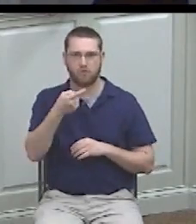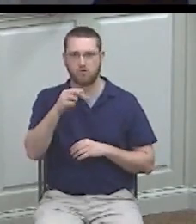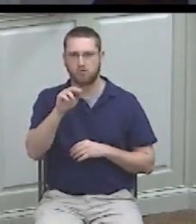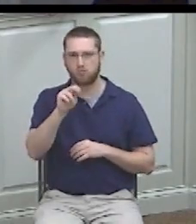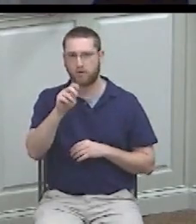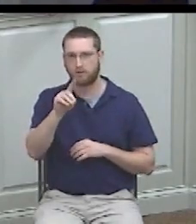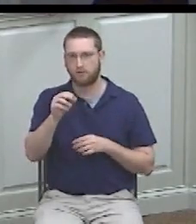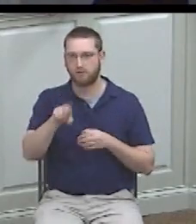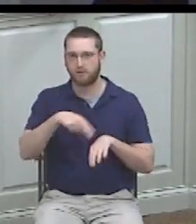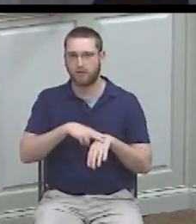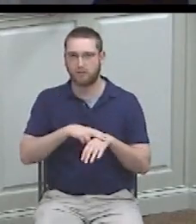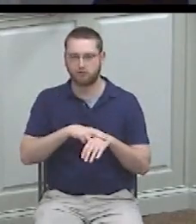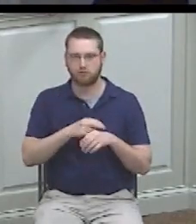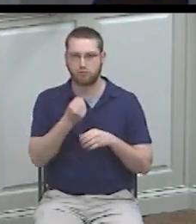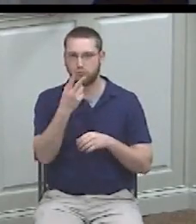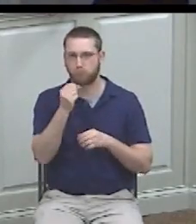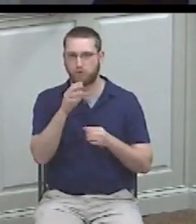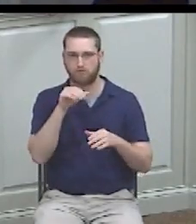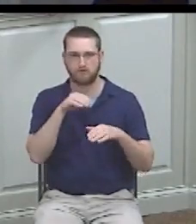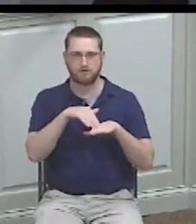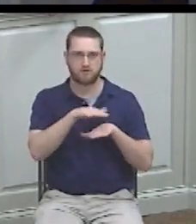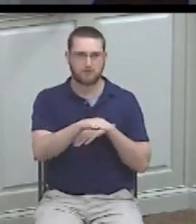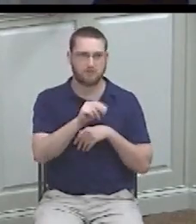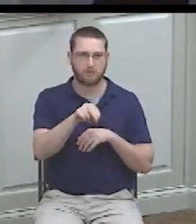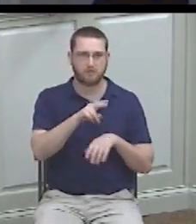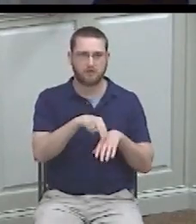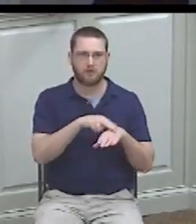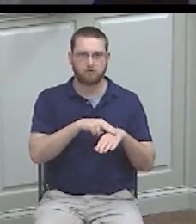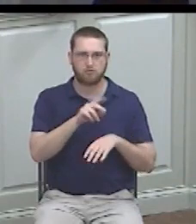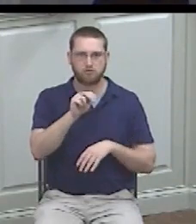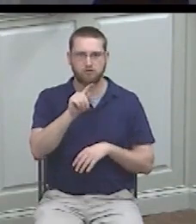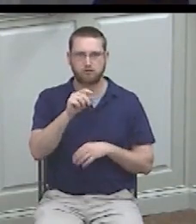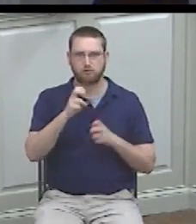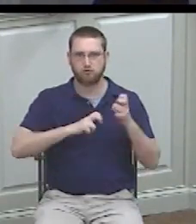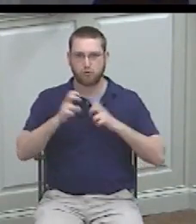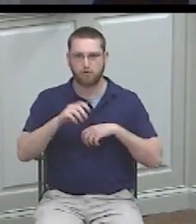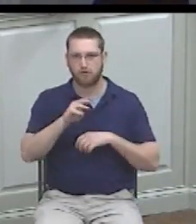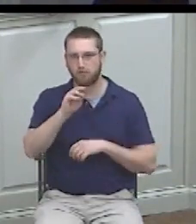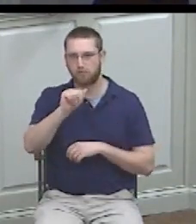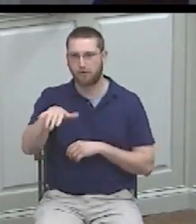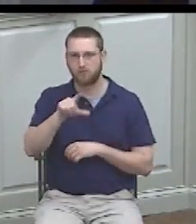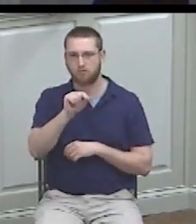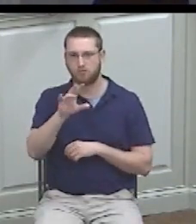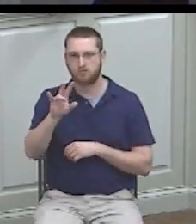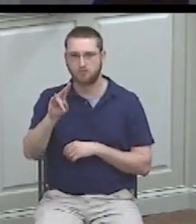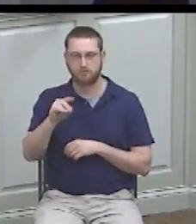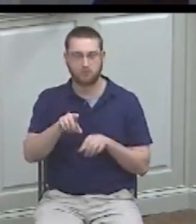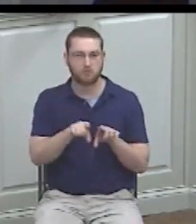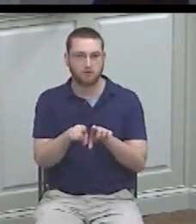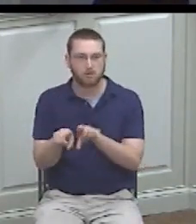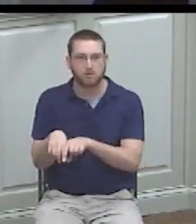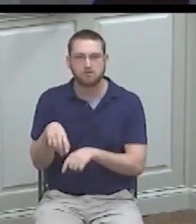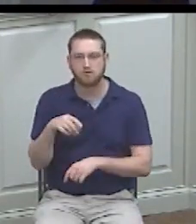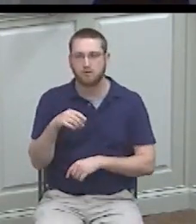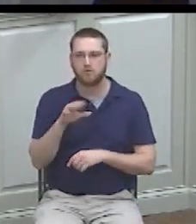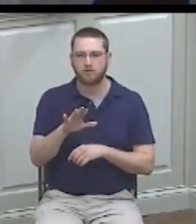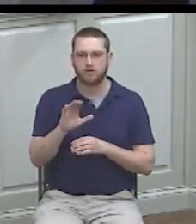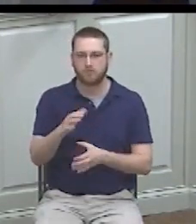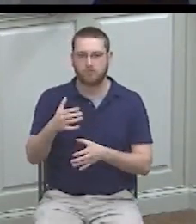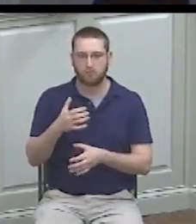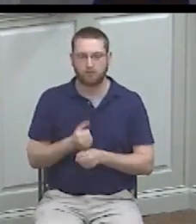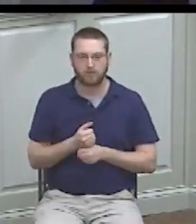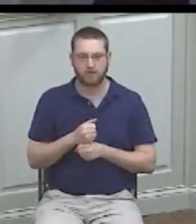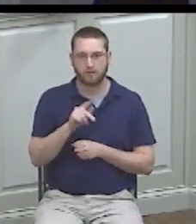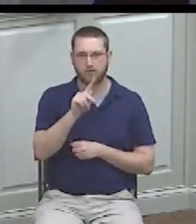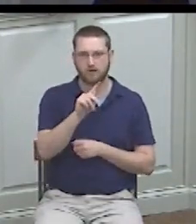12 entries to the national tournament, which will be held in May of 2017, and whereas with their win at